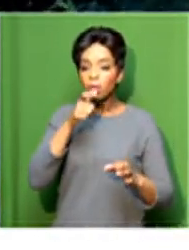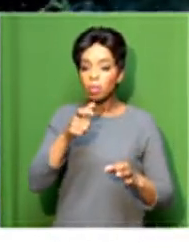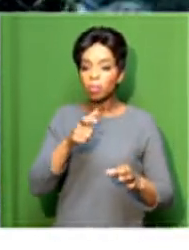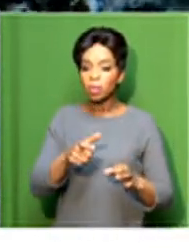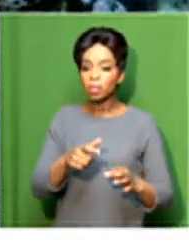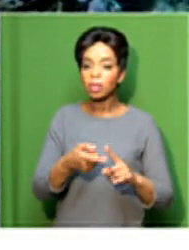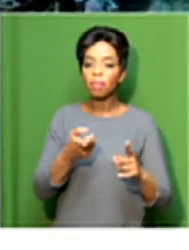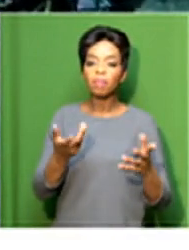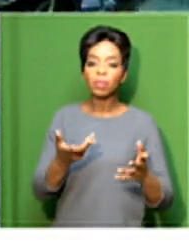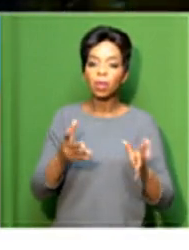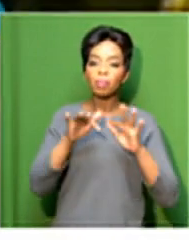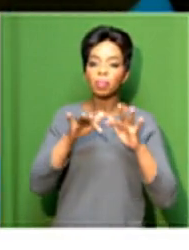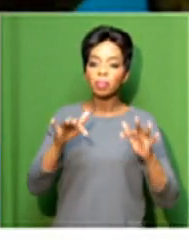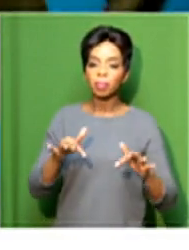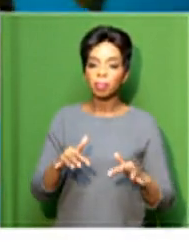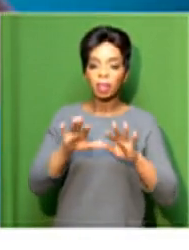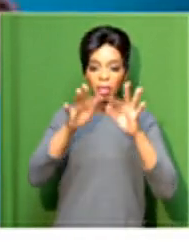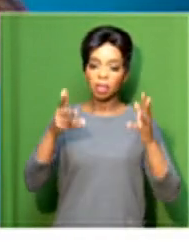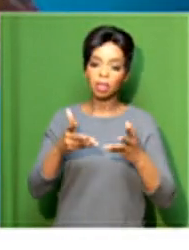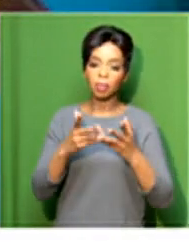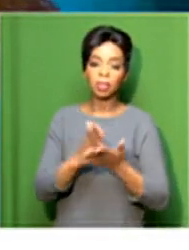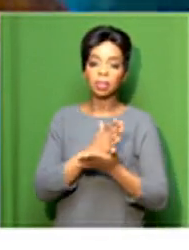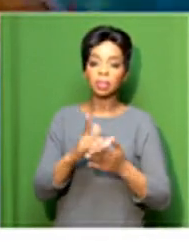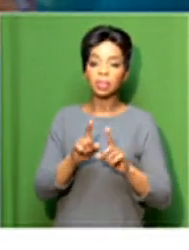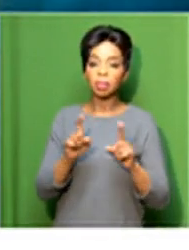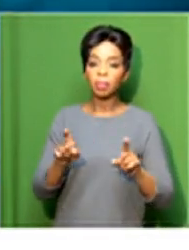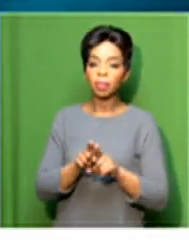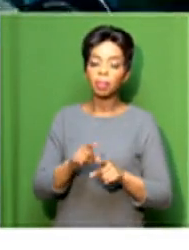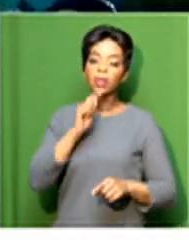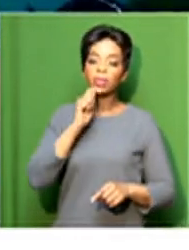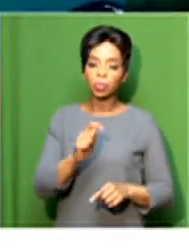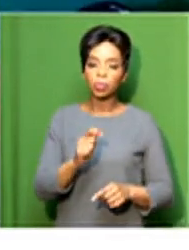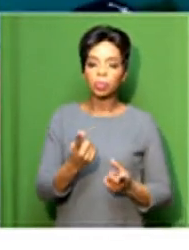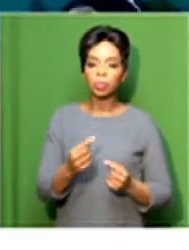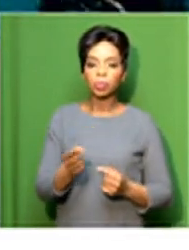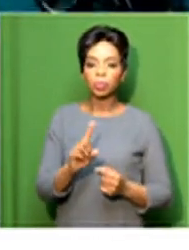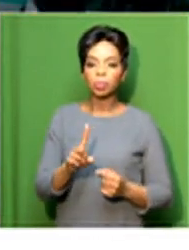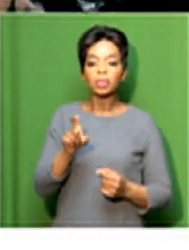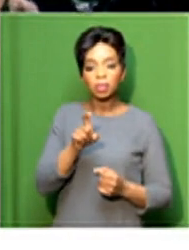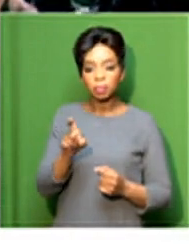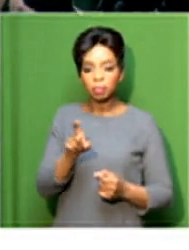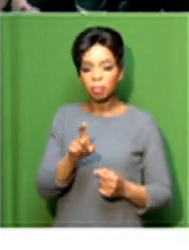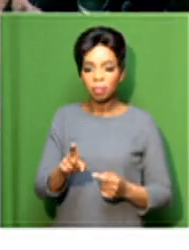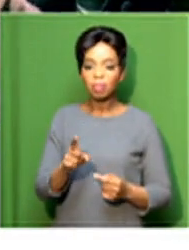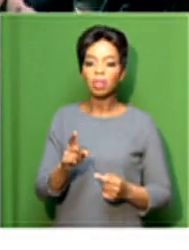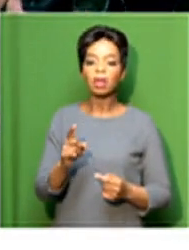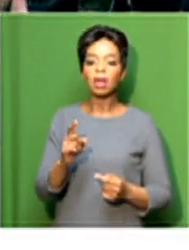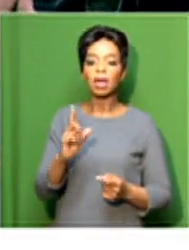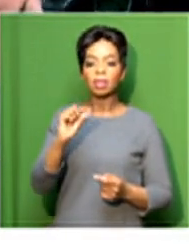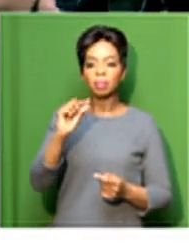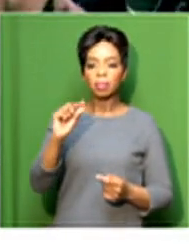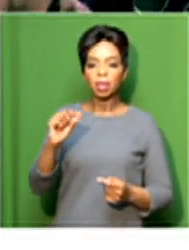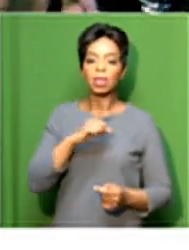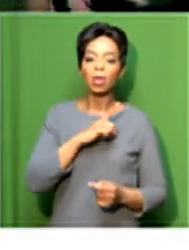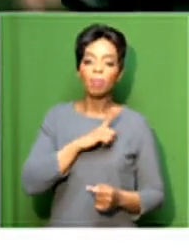them other filmmakers who I really admire, like Louis Sohoyo, who made the Oscar-winning film The Cove. But I think the most exciting thing